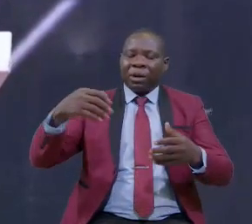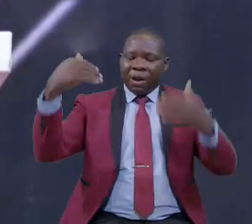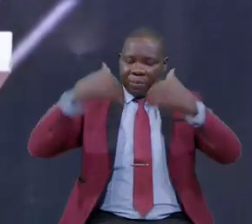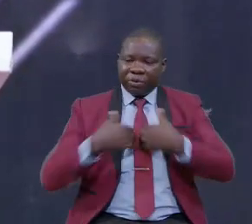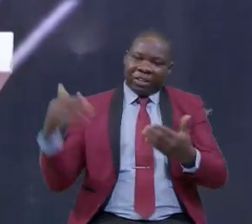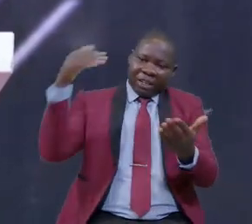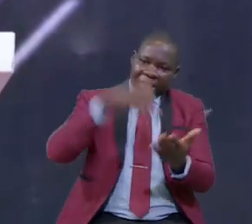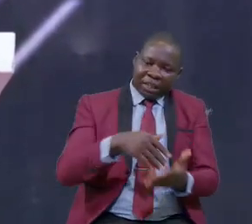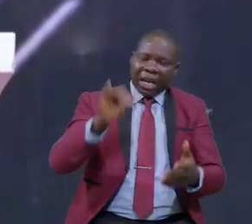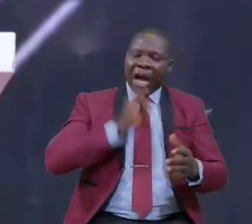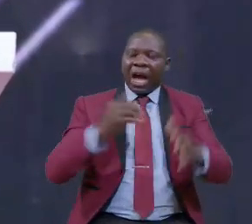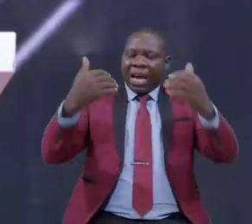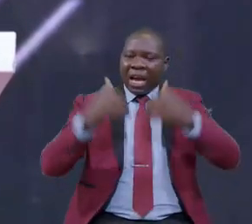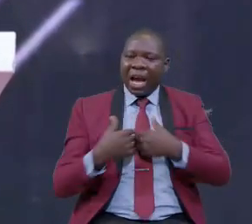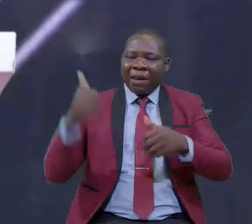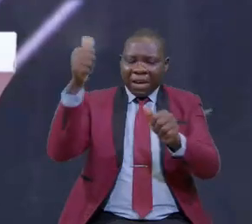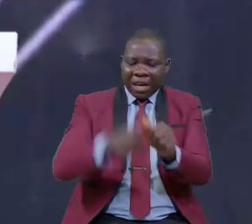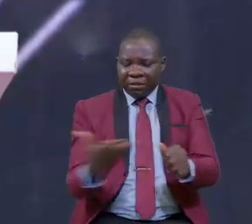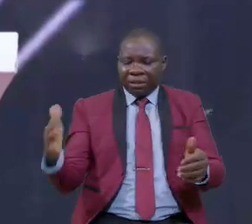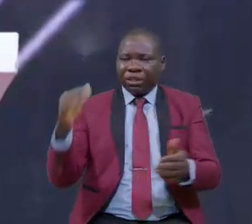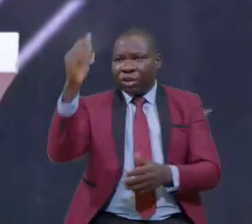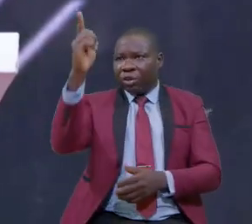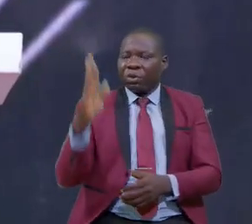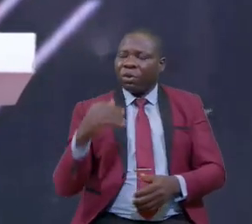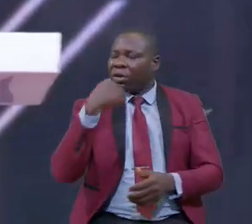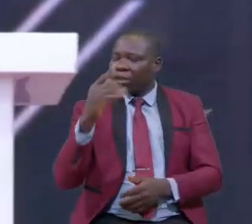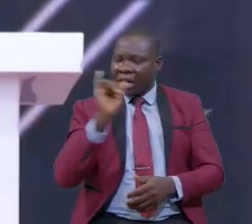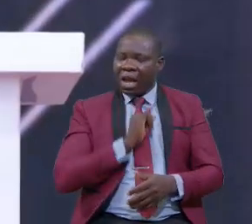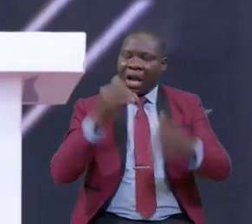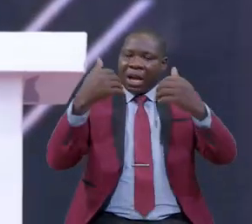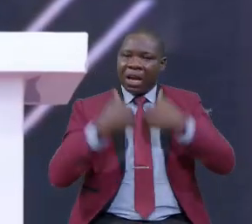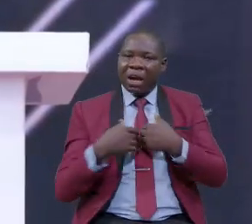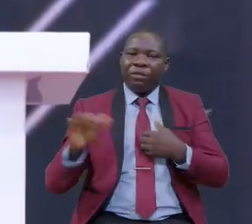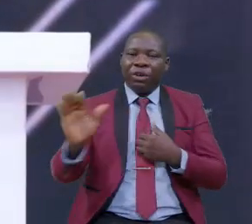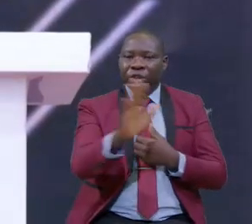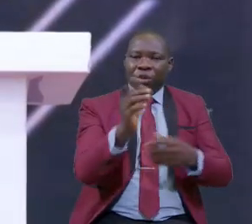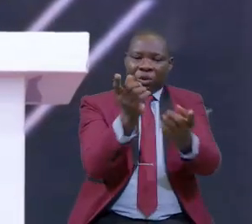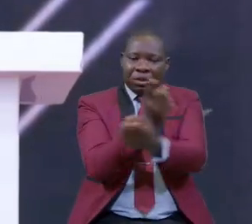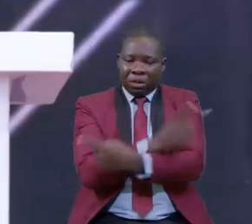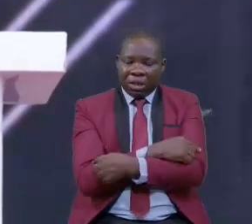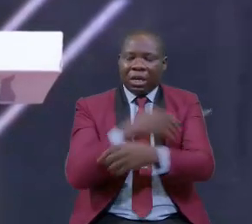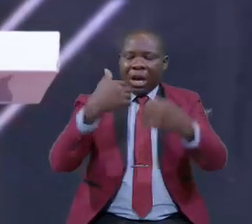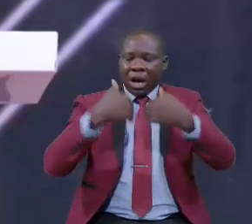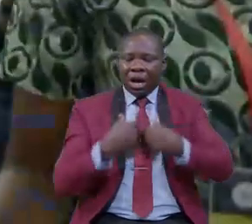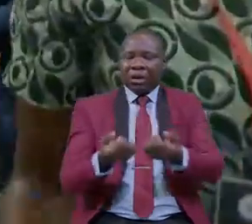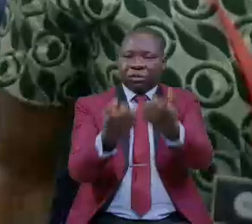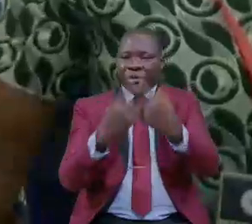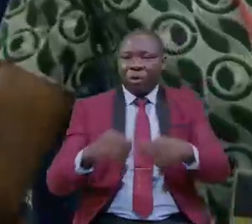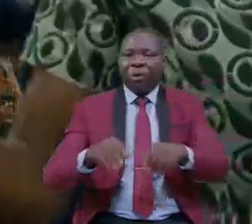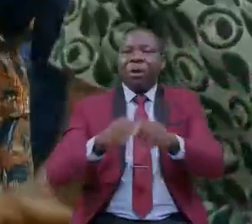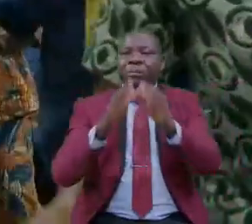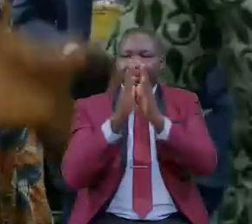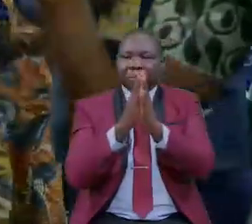have everything God says I have. Your day has come. Open your mouth. Talk to